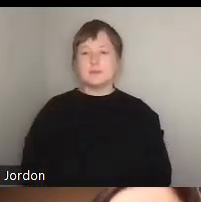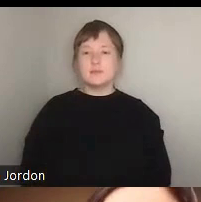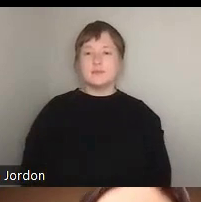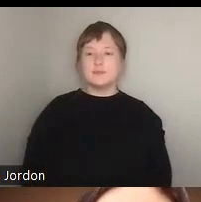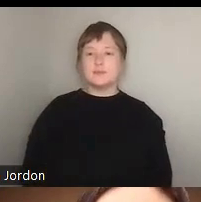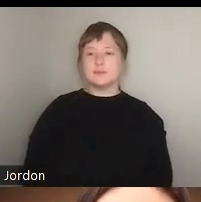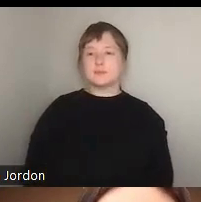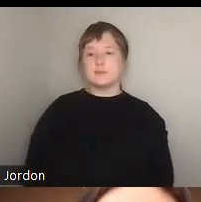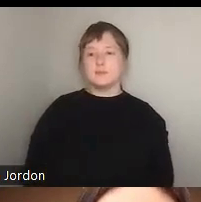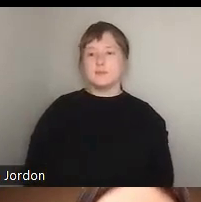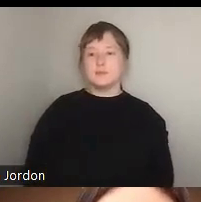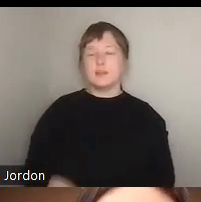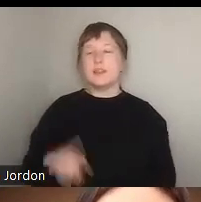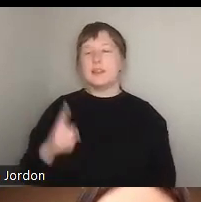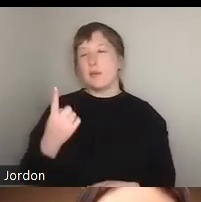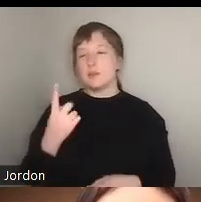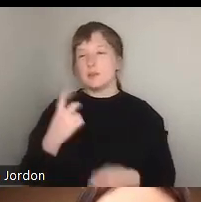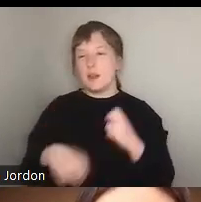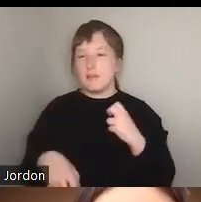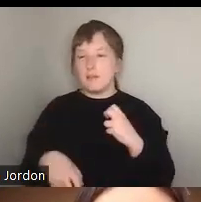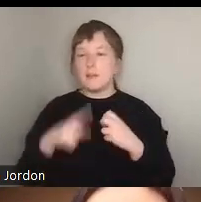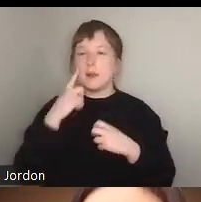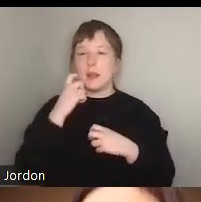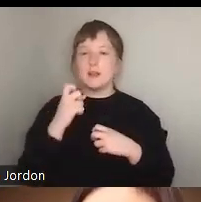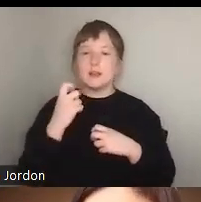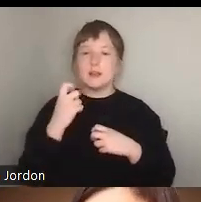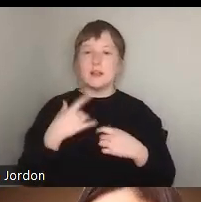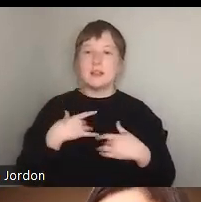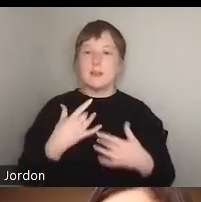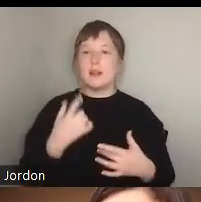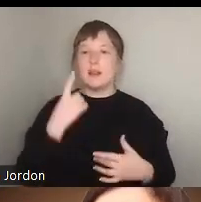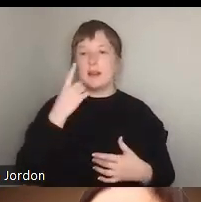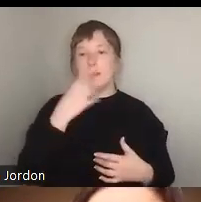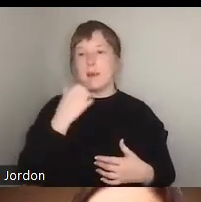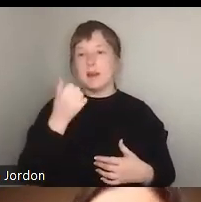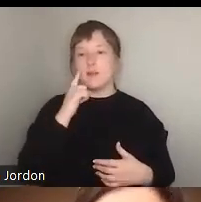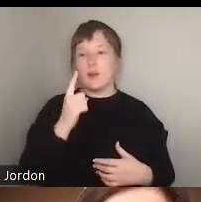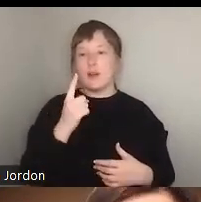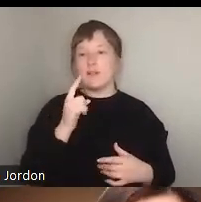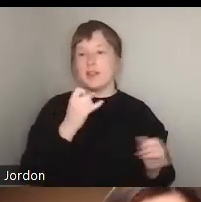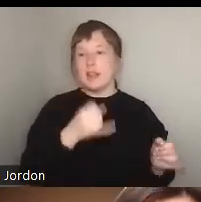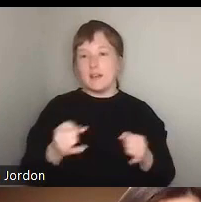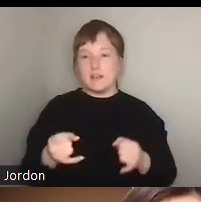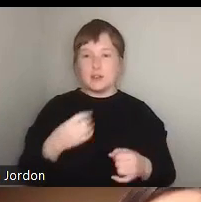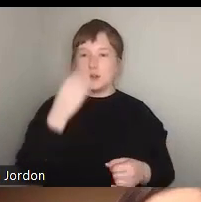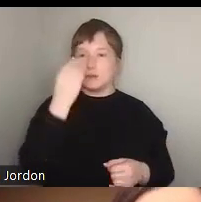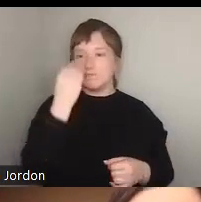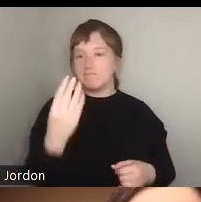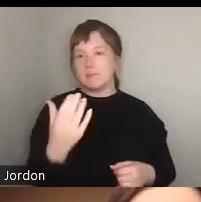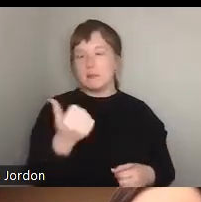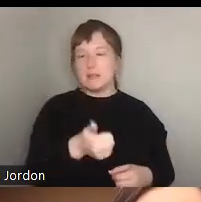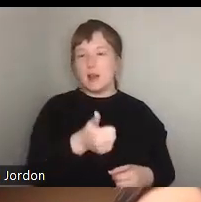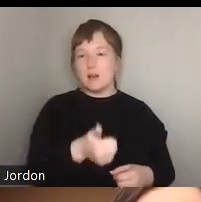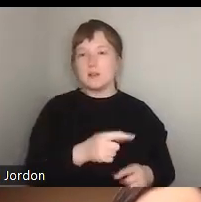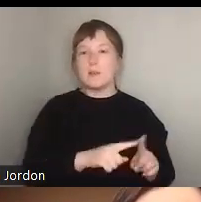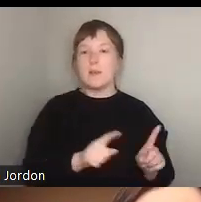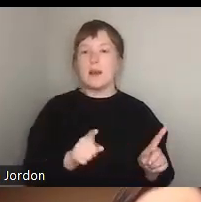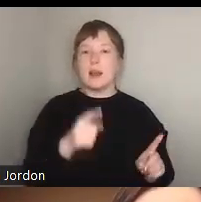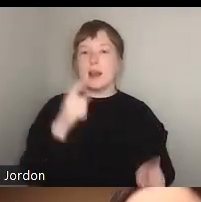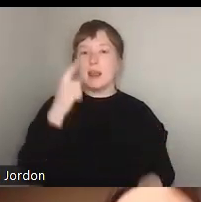That was a little bit difficult because I feel like that's something that typically is best for the individual to tell them themselves, but I think that they can